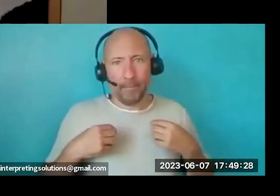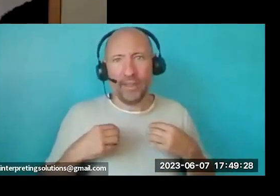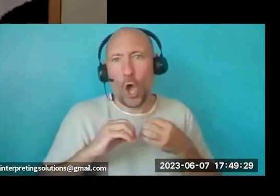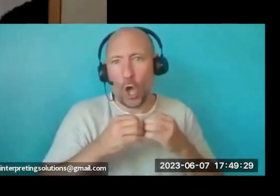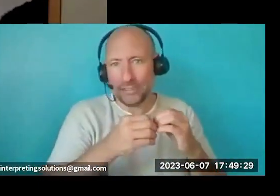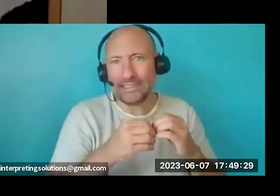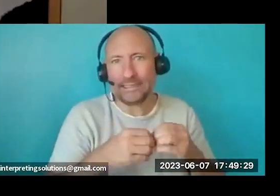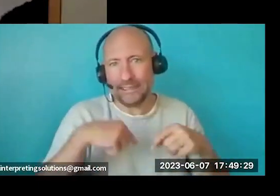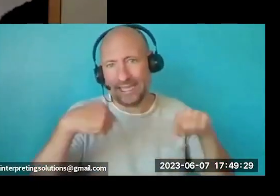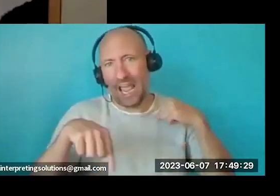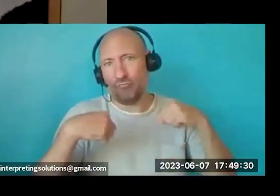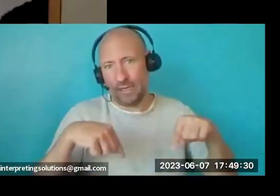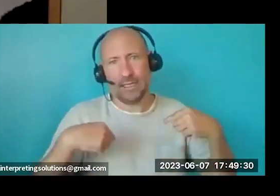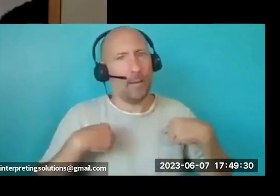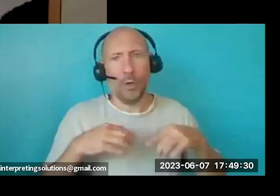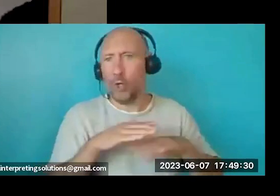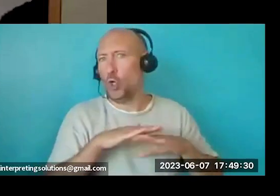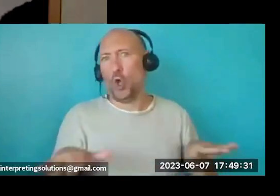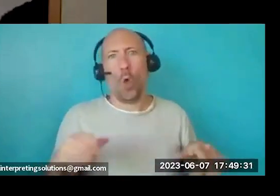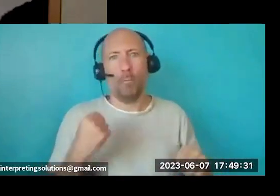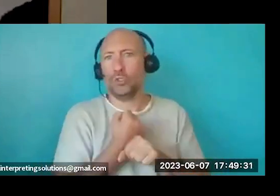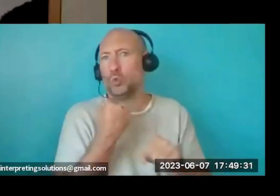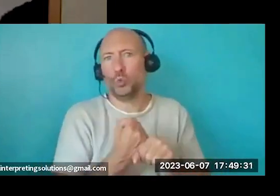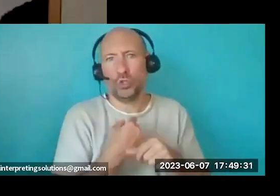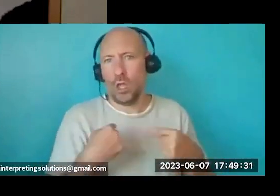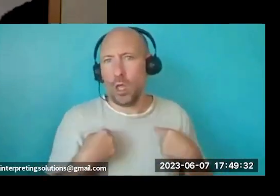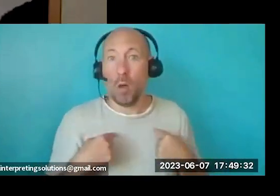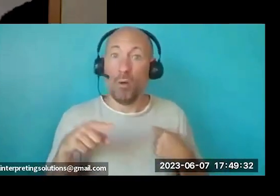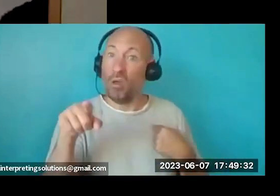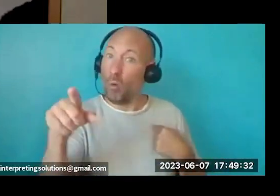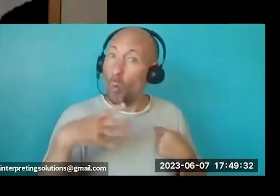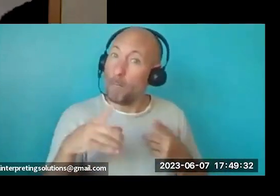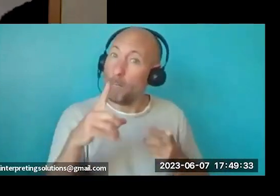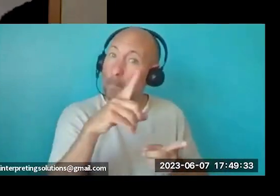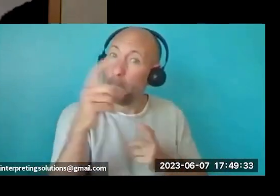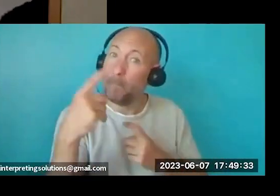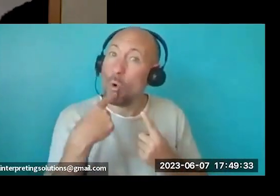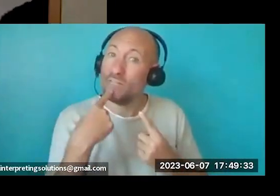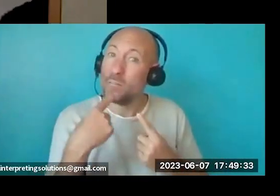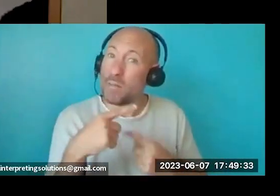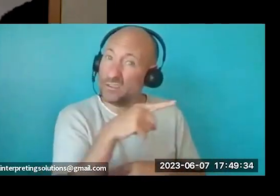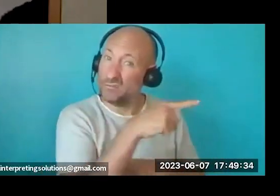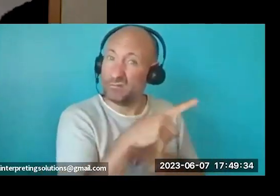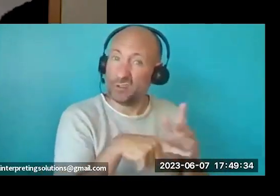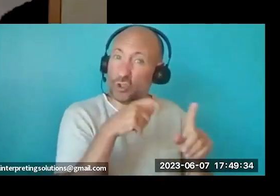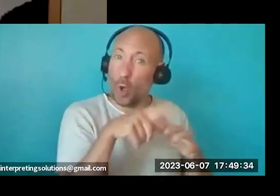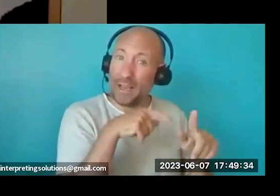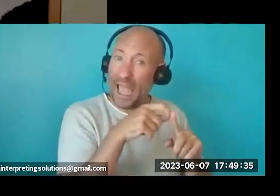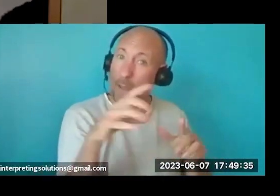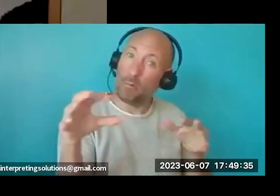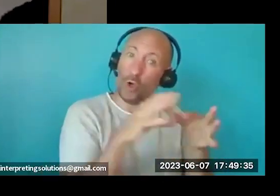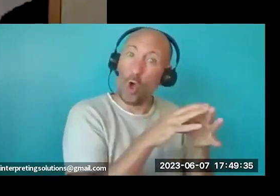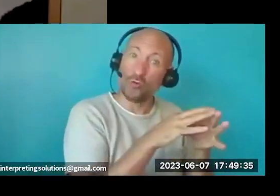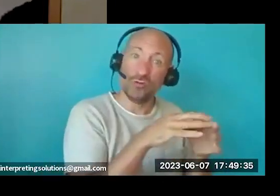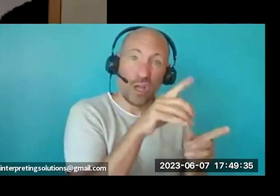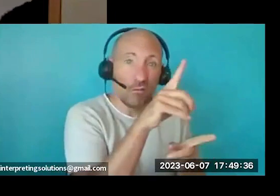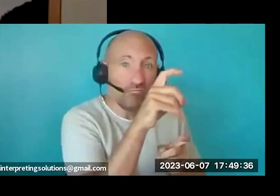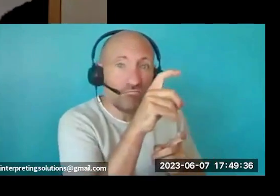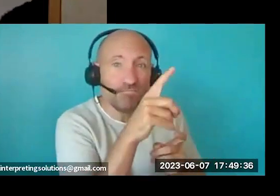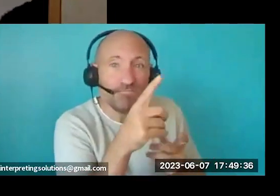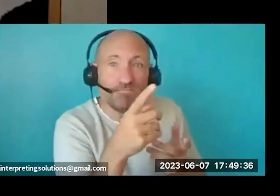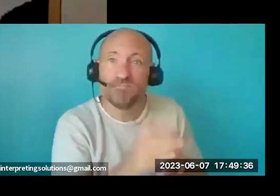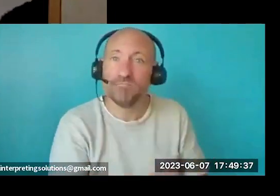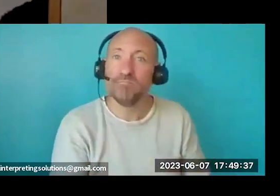So, but you can always get in contact with Stopgap if you need a bit more support in finding out specifics.